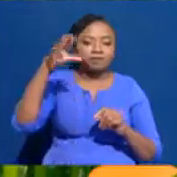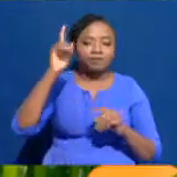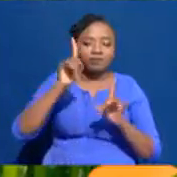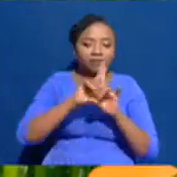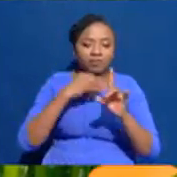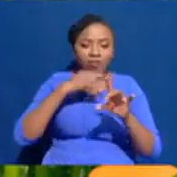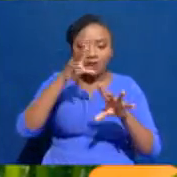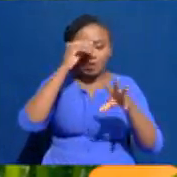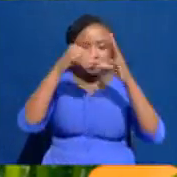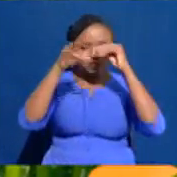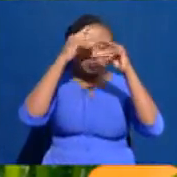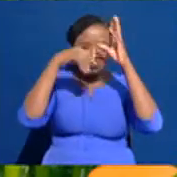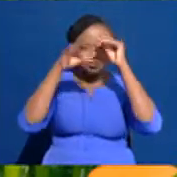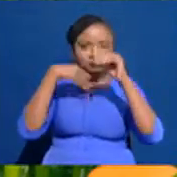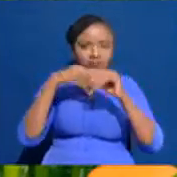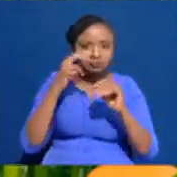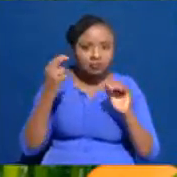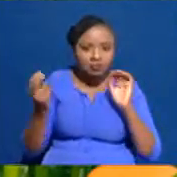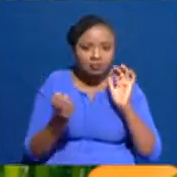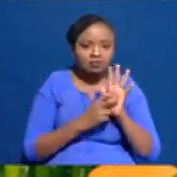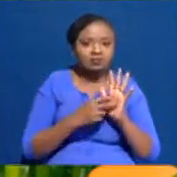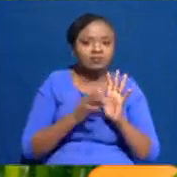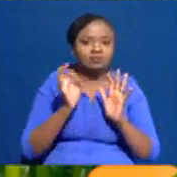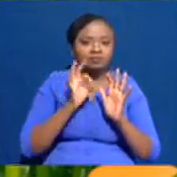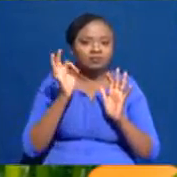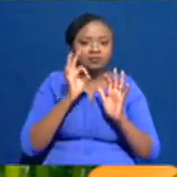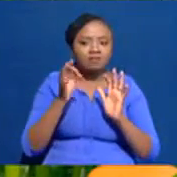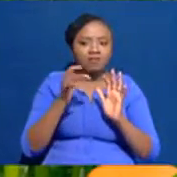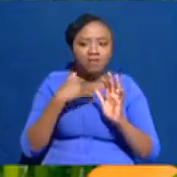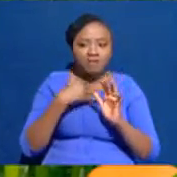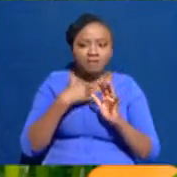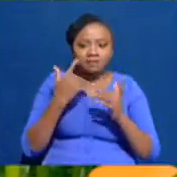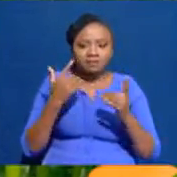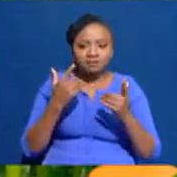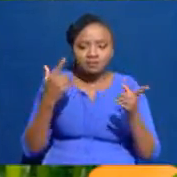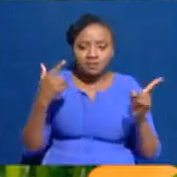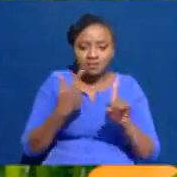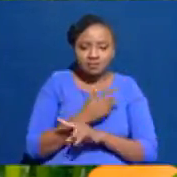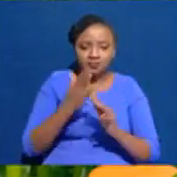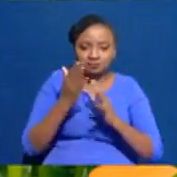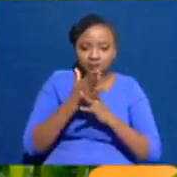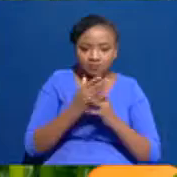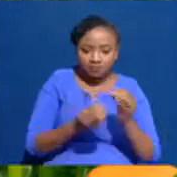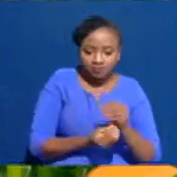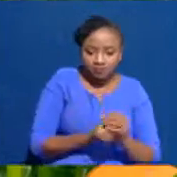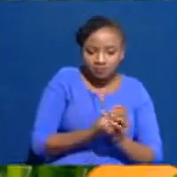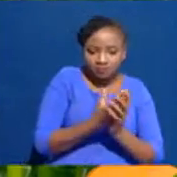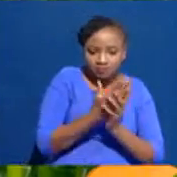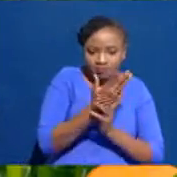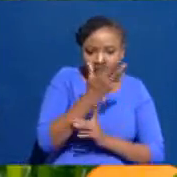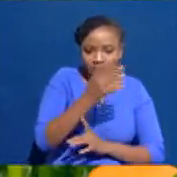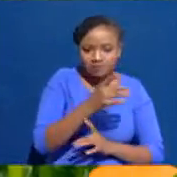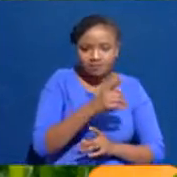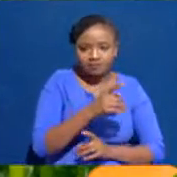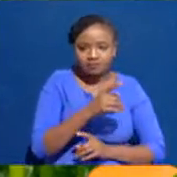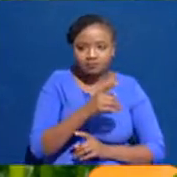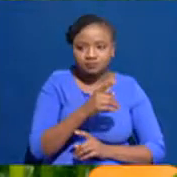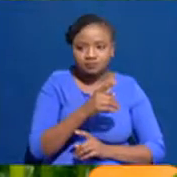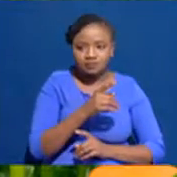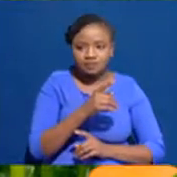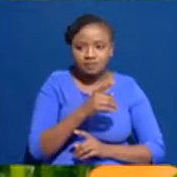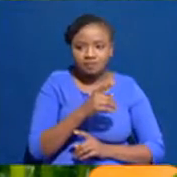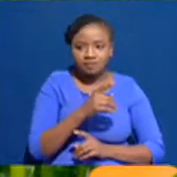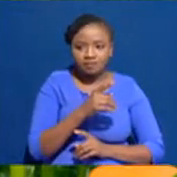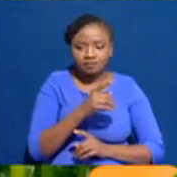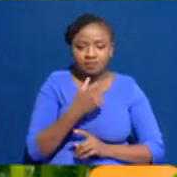I came to realize that there was a dislink between the productions that we used to have or the community where I